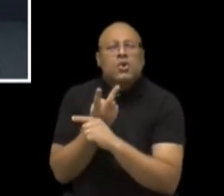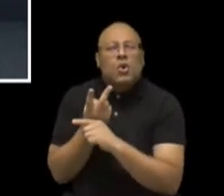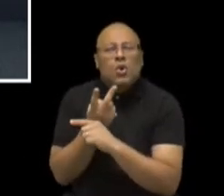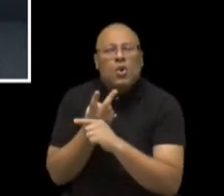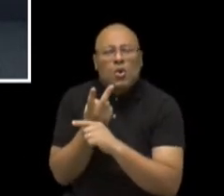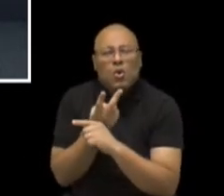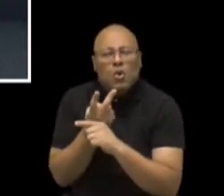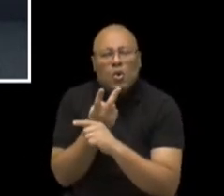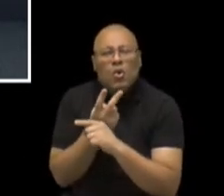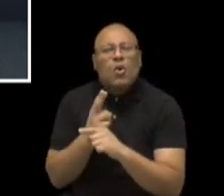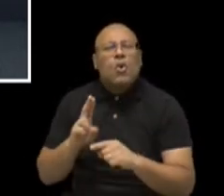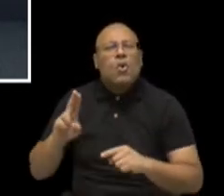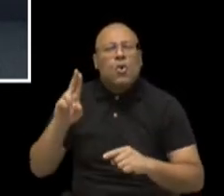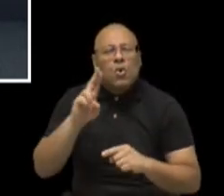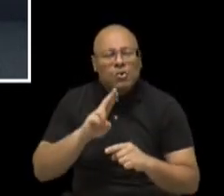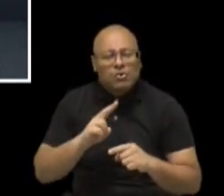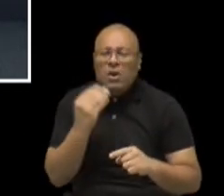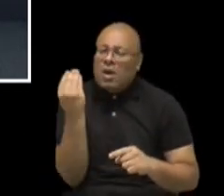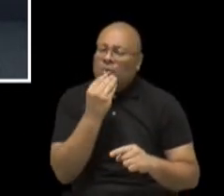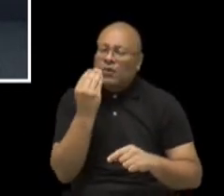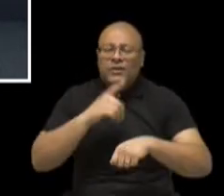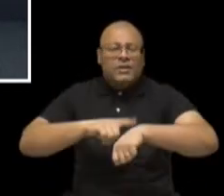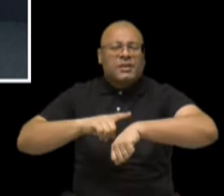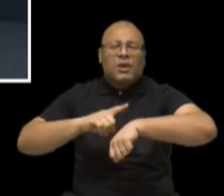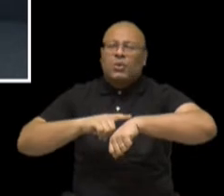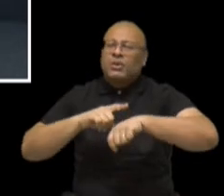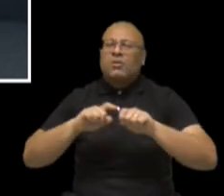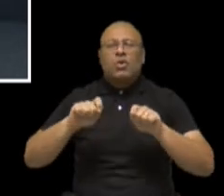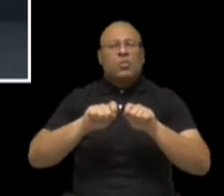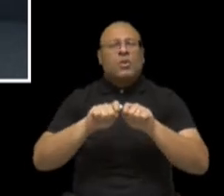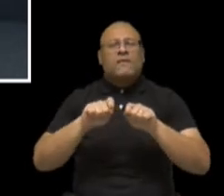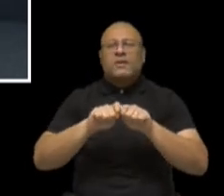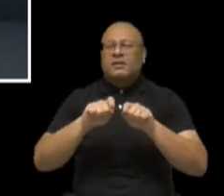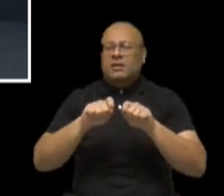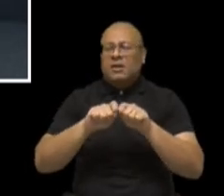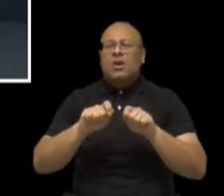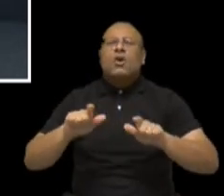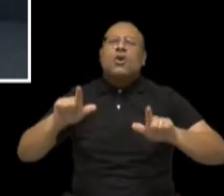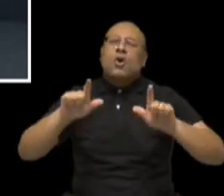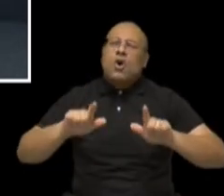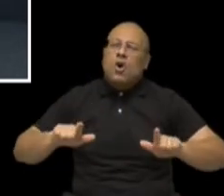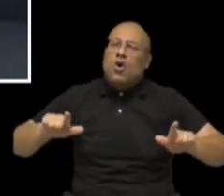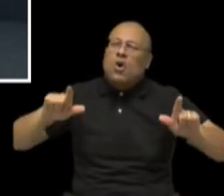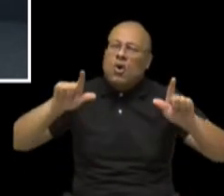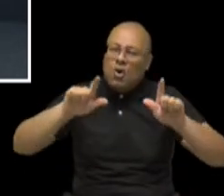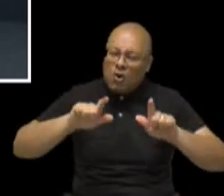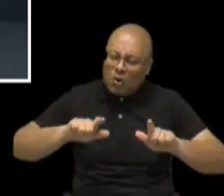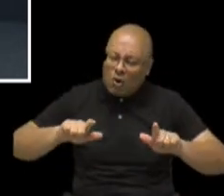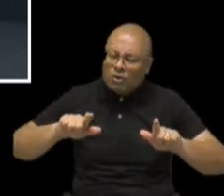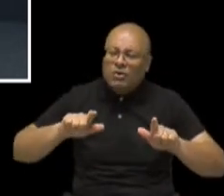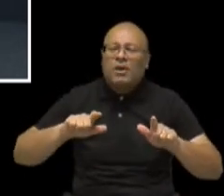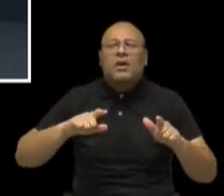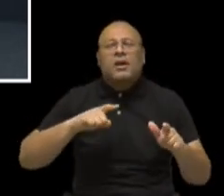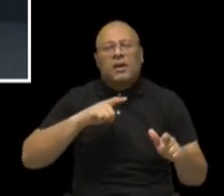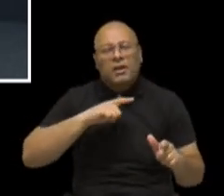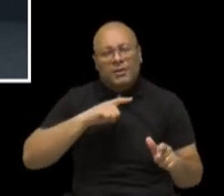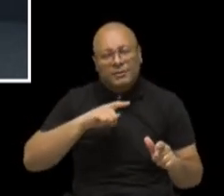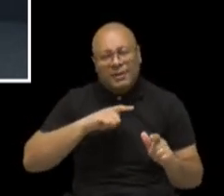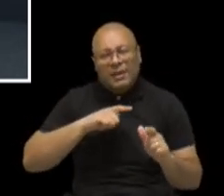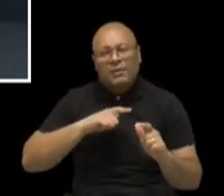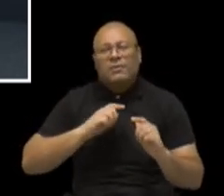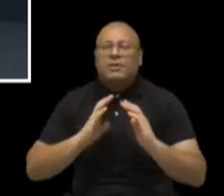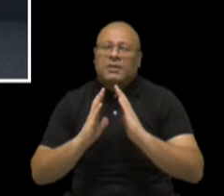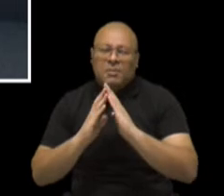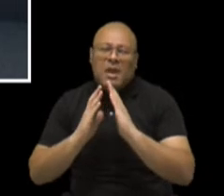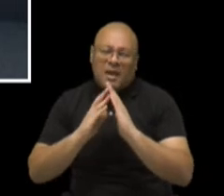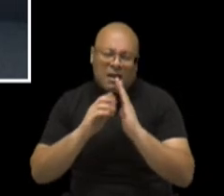I usually have time to. And of course, digitally mostly, apart from the books that I had at home.